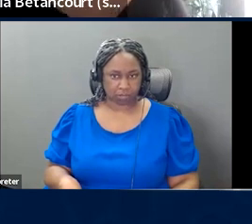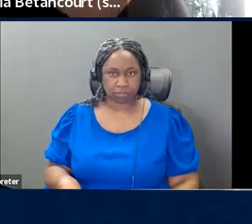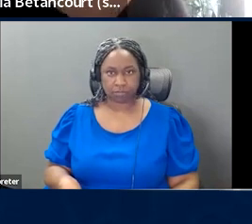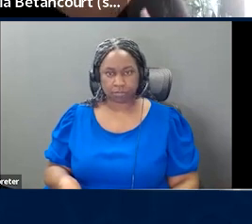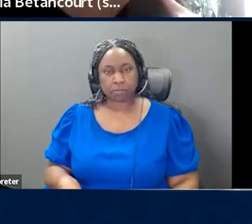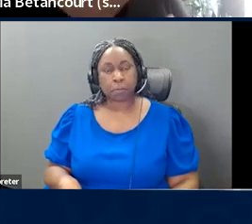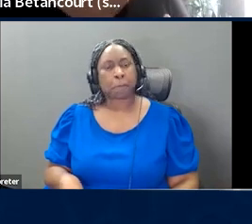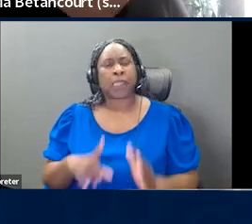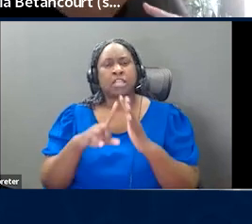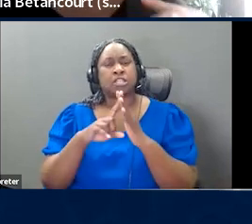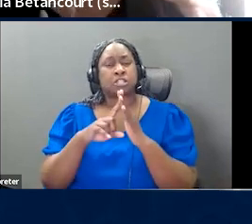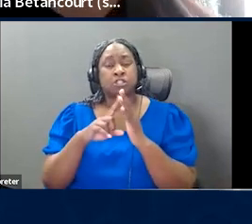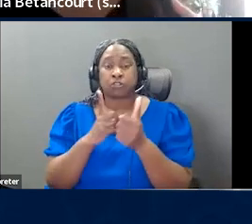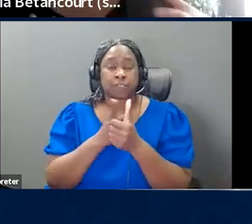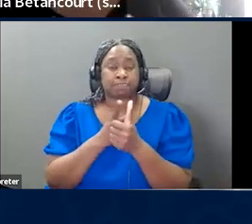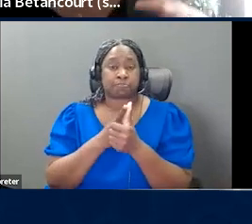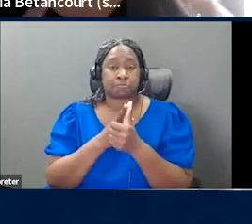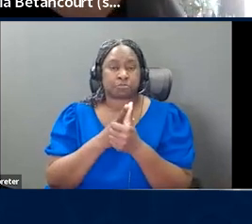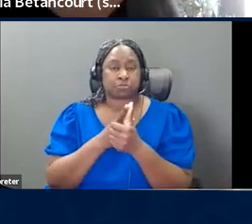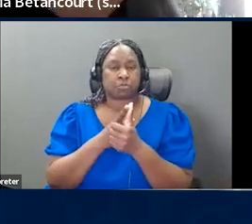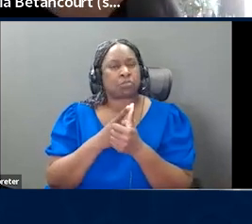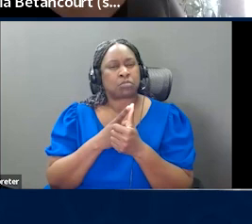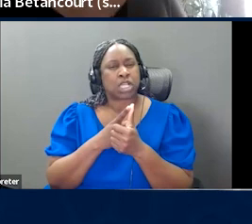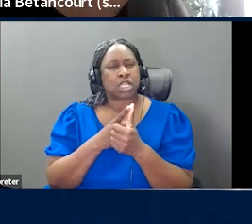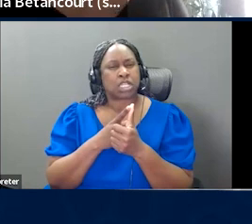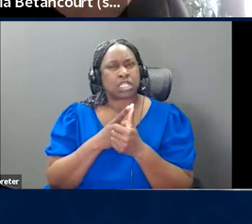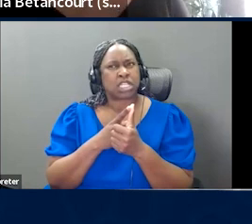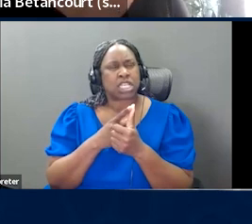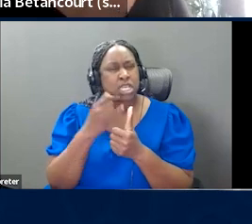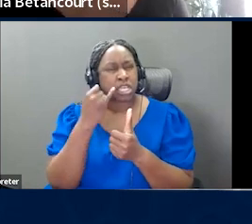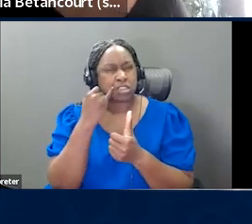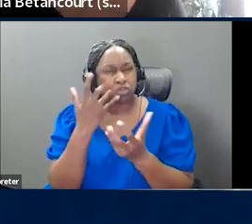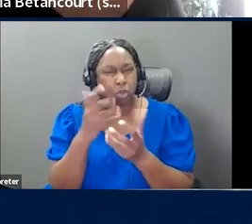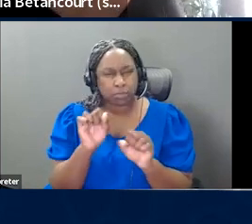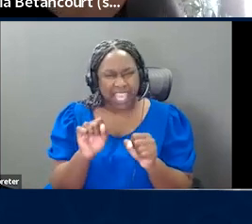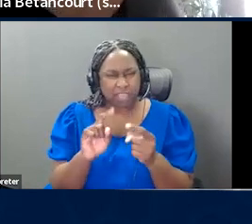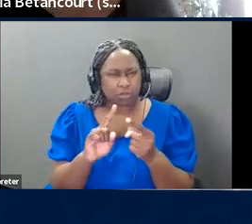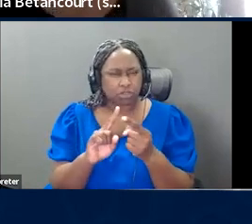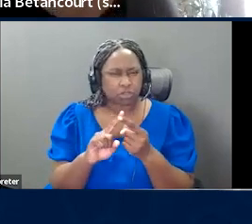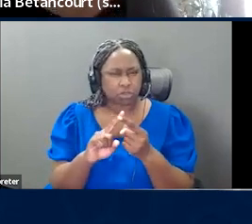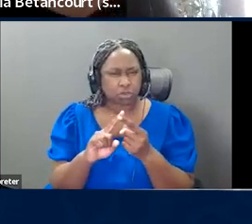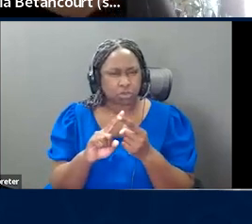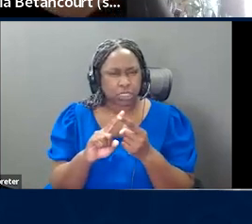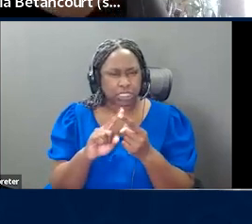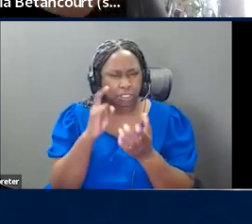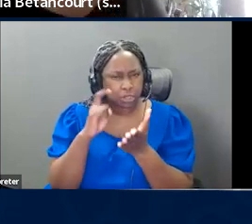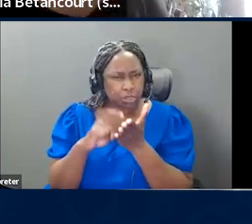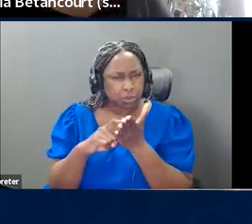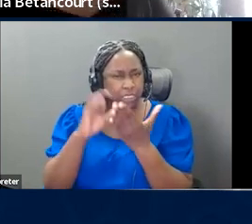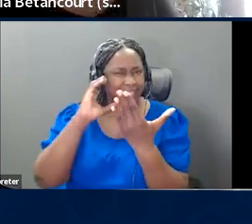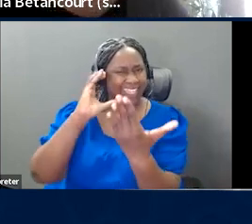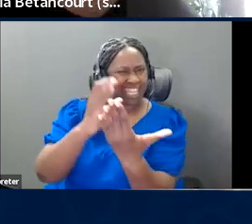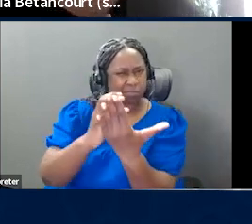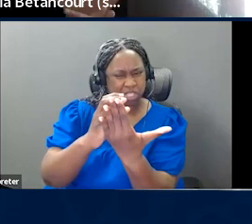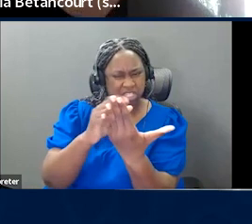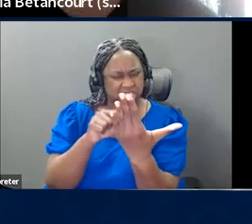need to have in order to see all of the subtleties of different images as we're choosing them. So I think